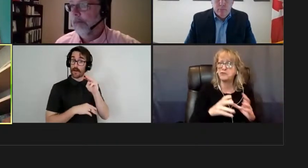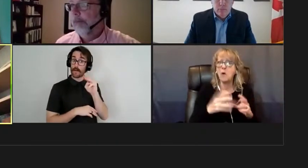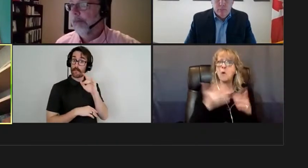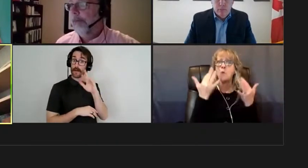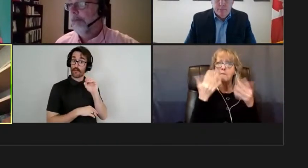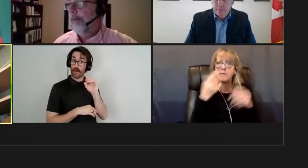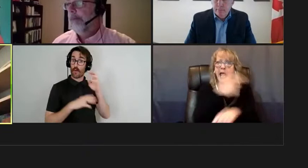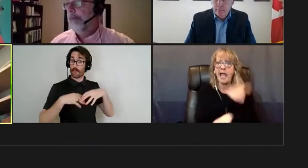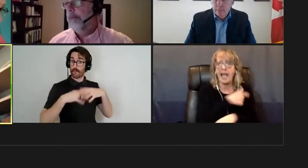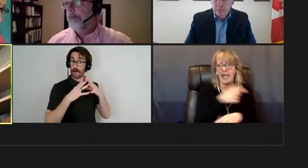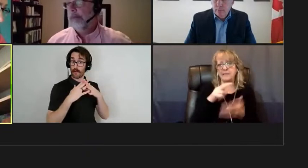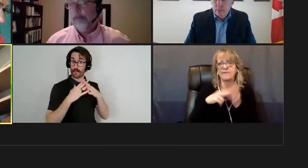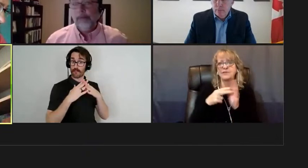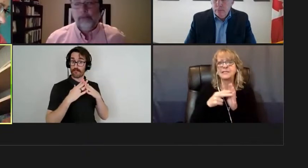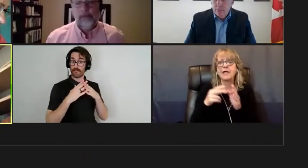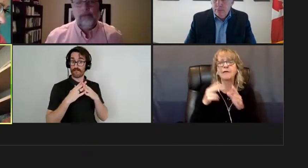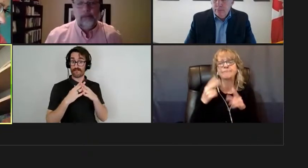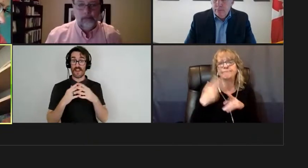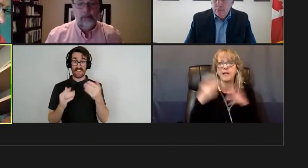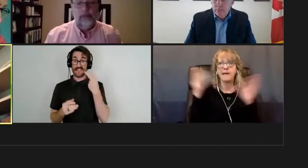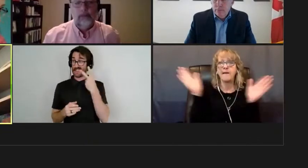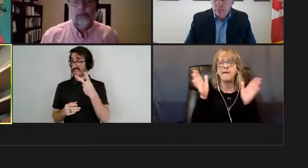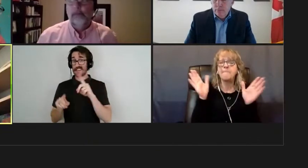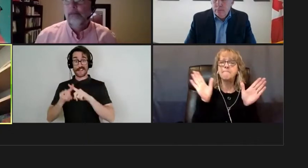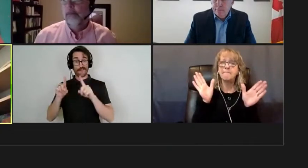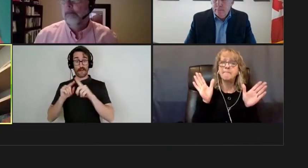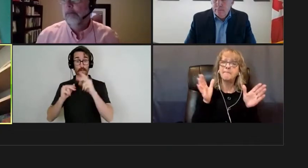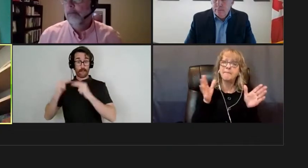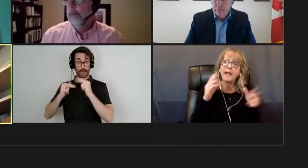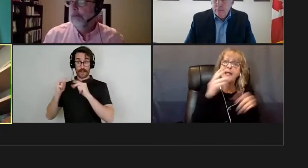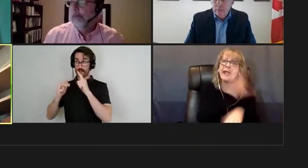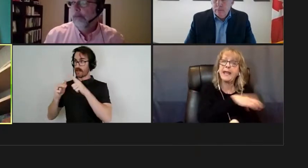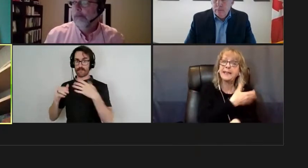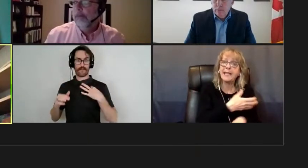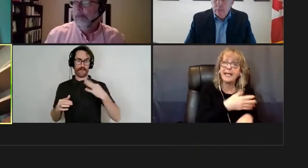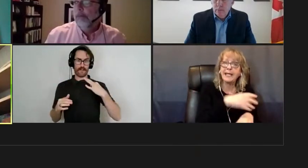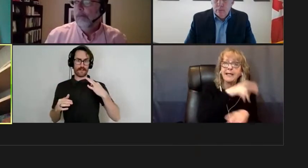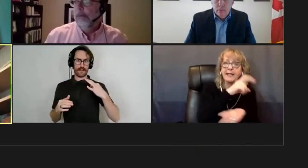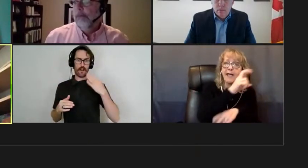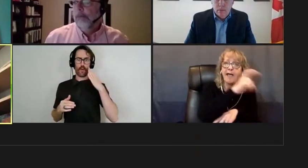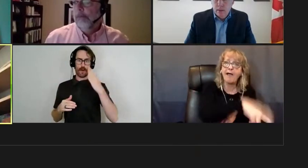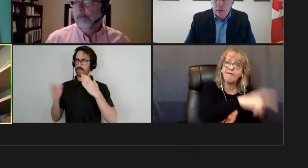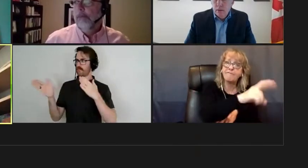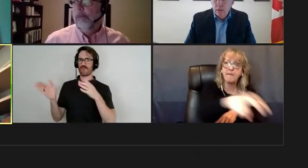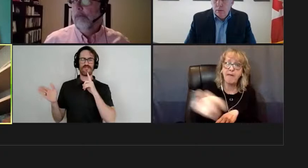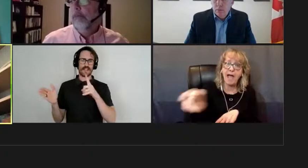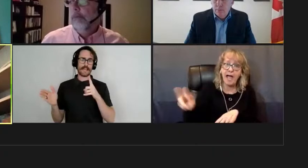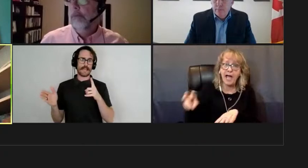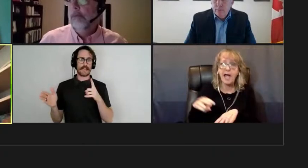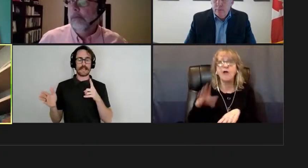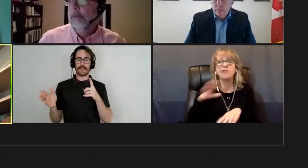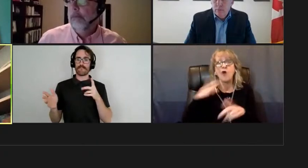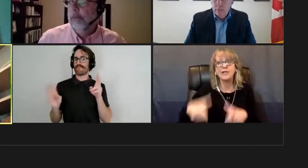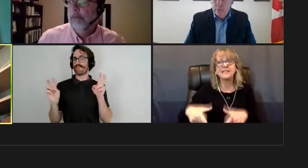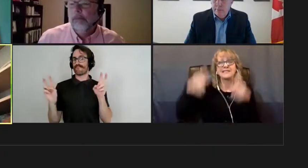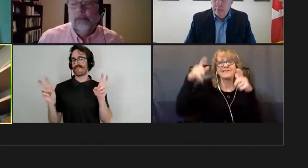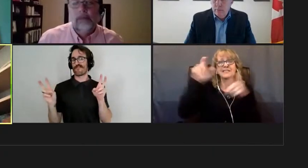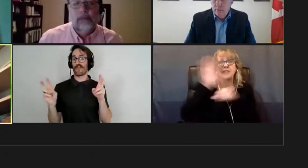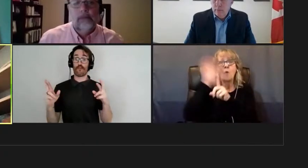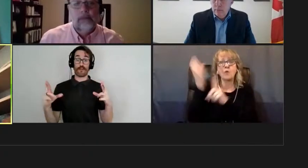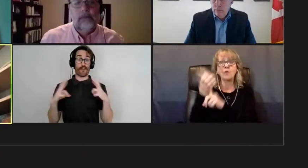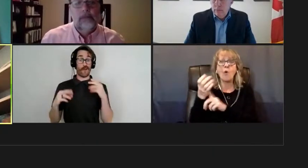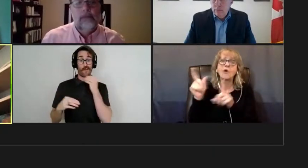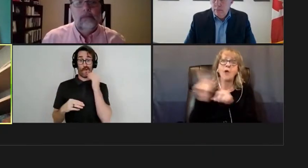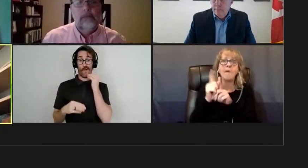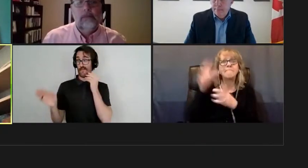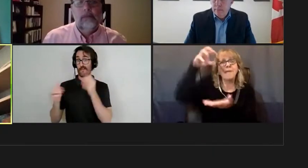had condo buildings volunteer for this. They're actually perfect. They're kind of de facto retirement homes because most of the people who live in them